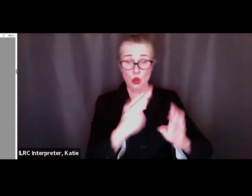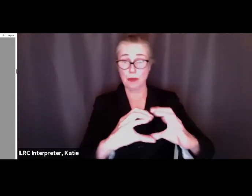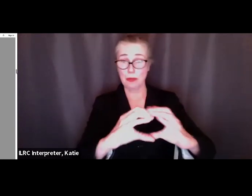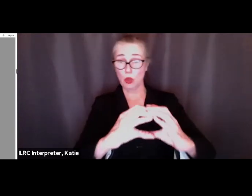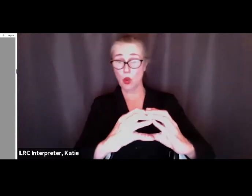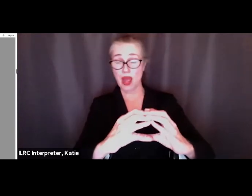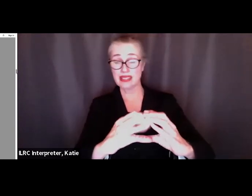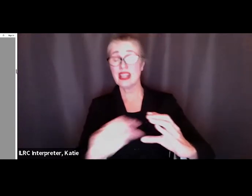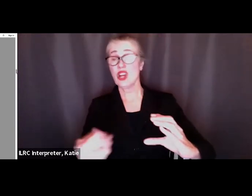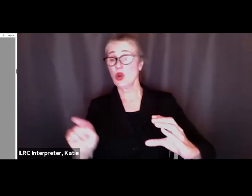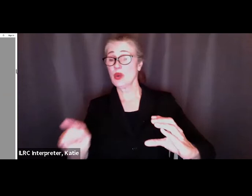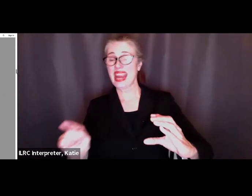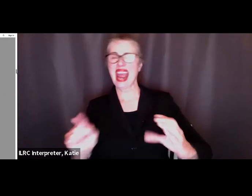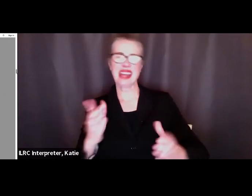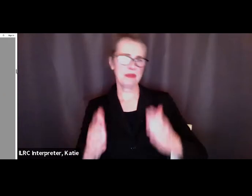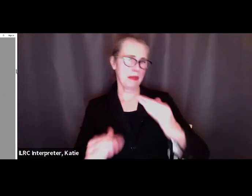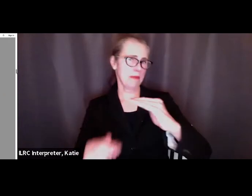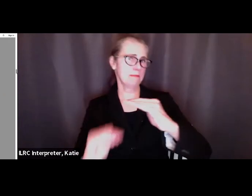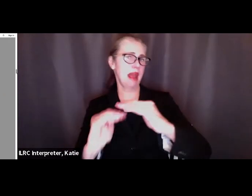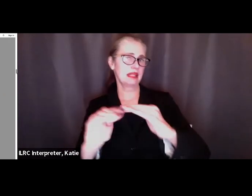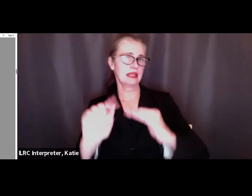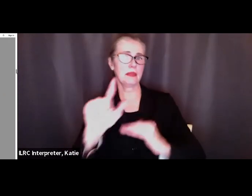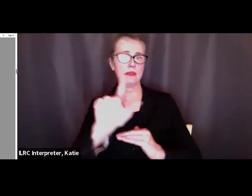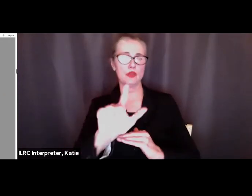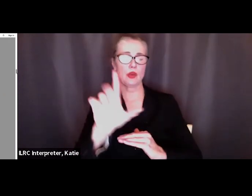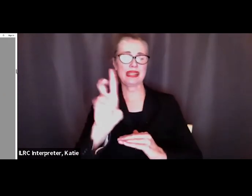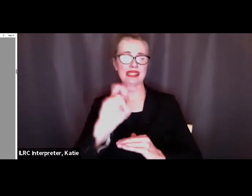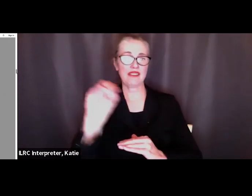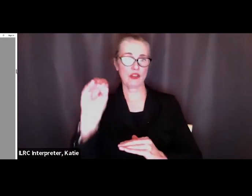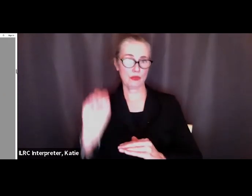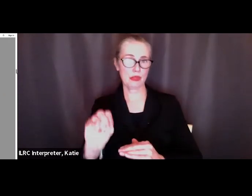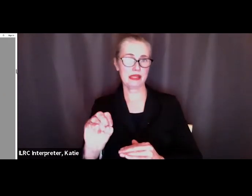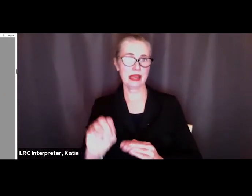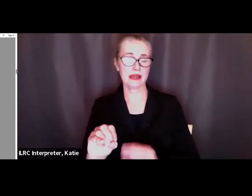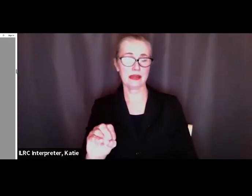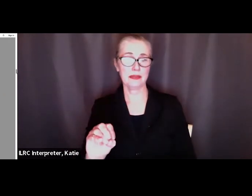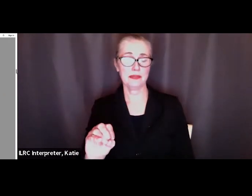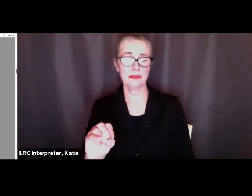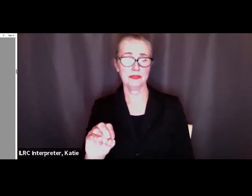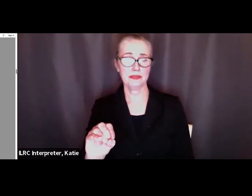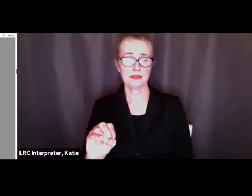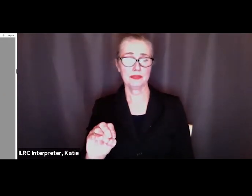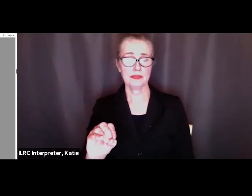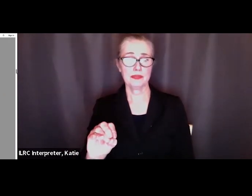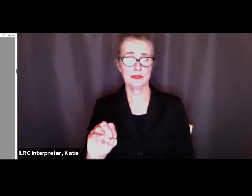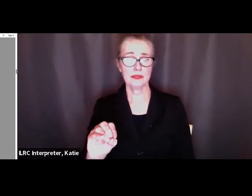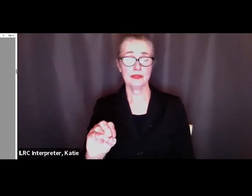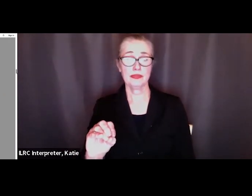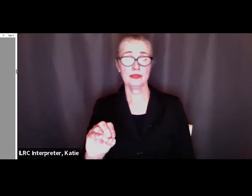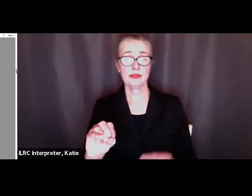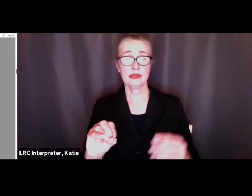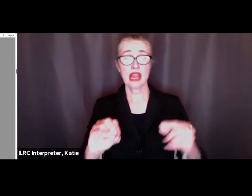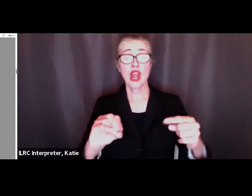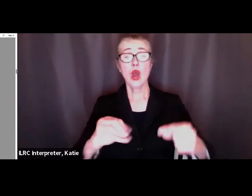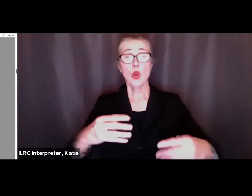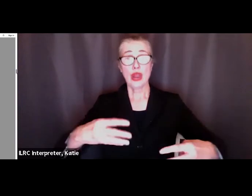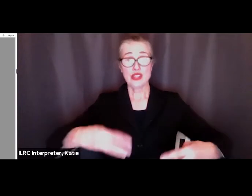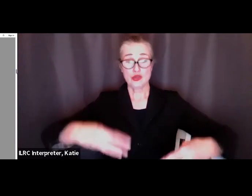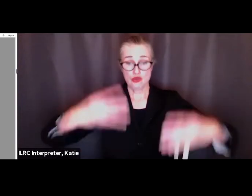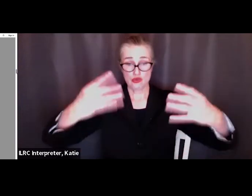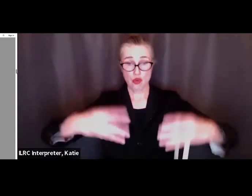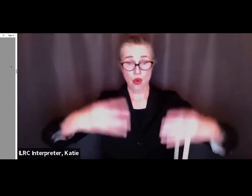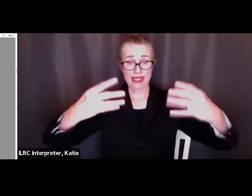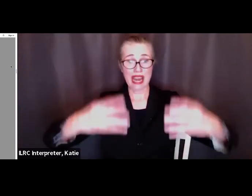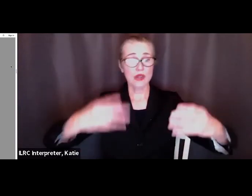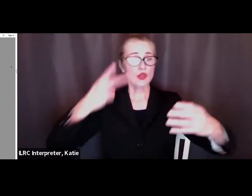27 in that same category there and then as you can see when you scroll down the rest in the orange